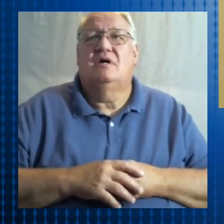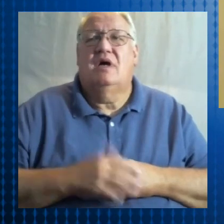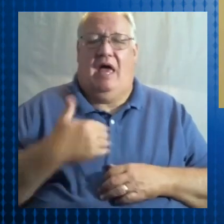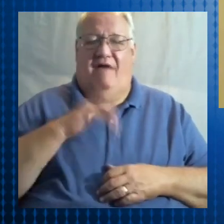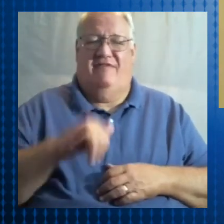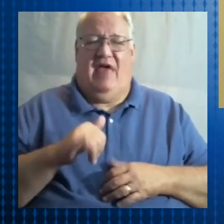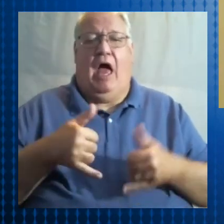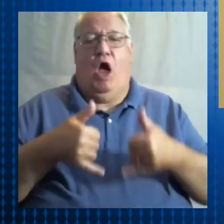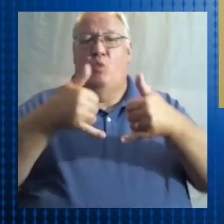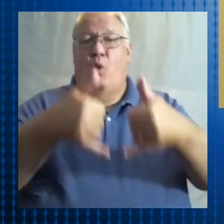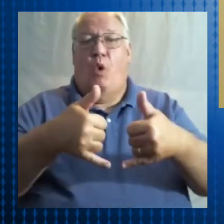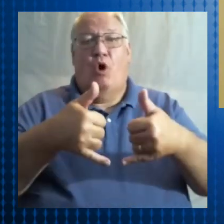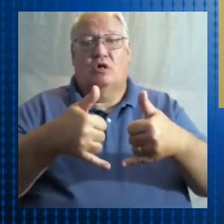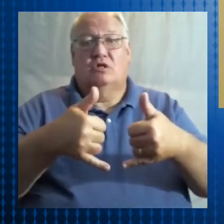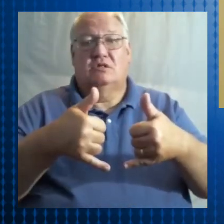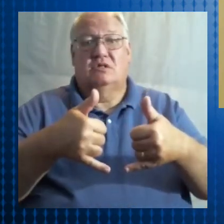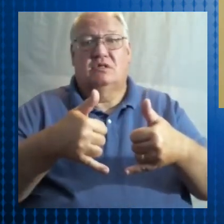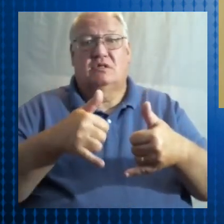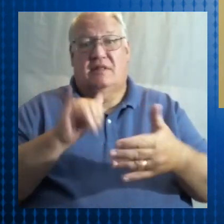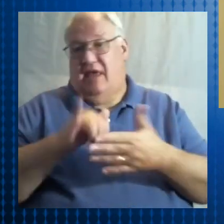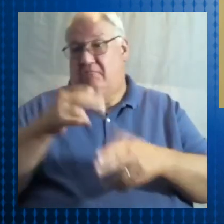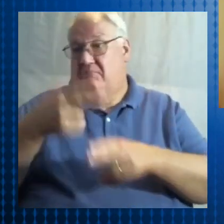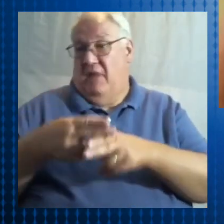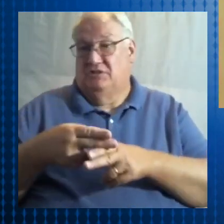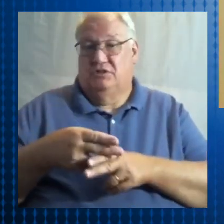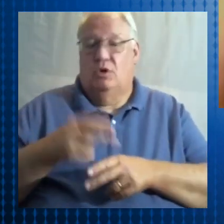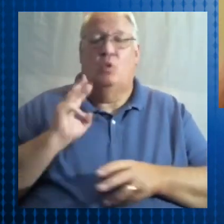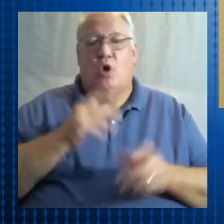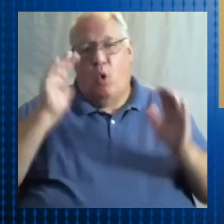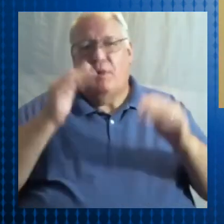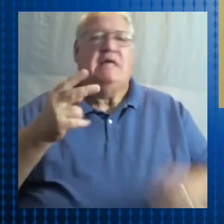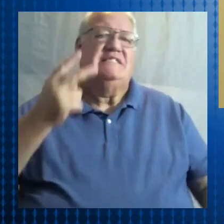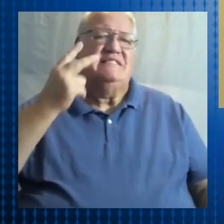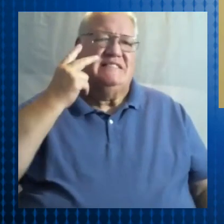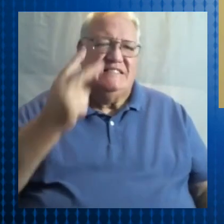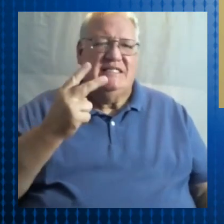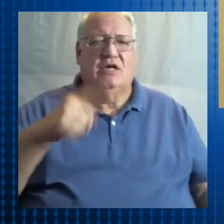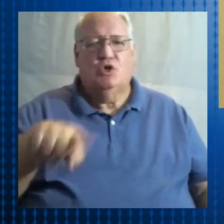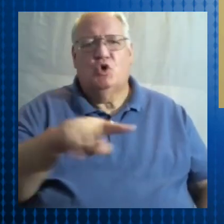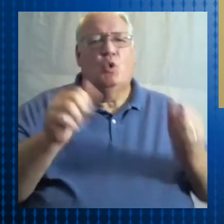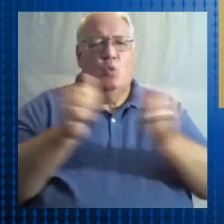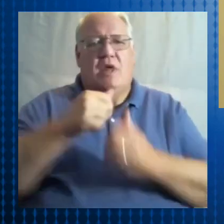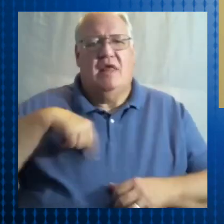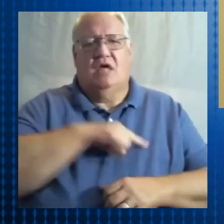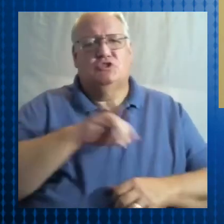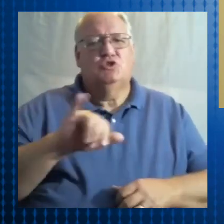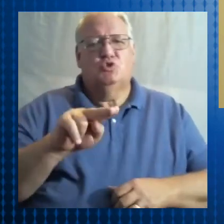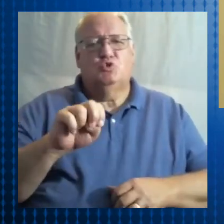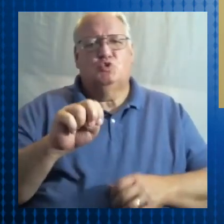award that was mentioned, that we hope to see you with us in June next